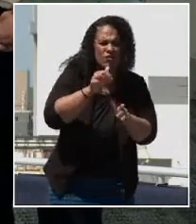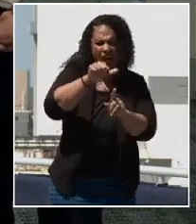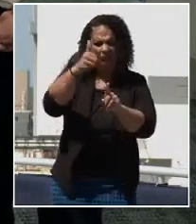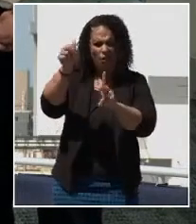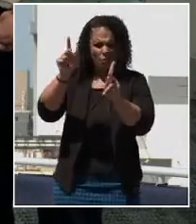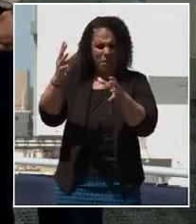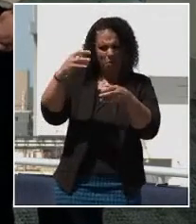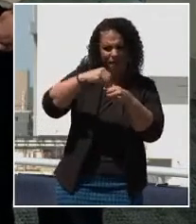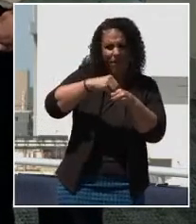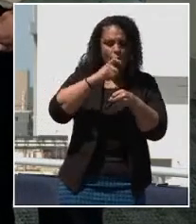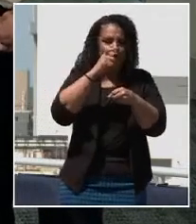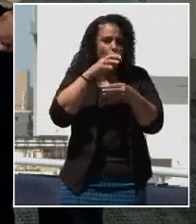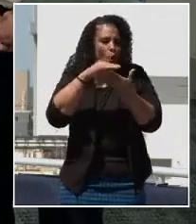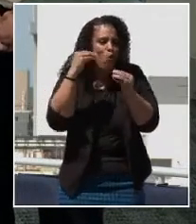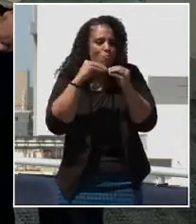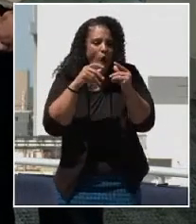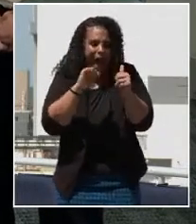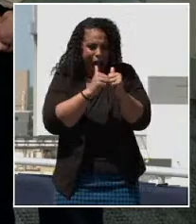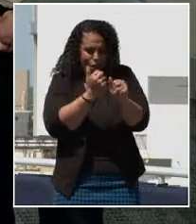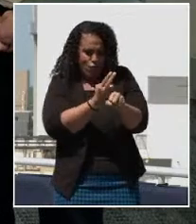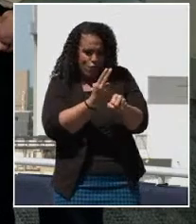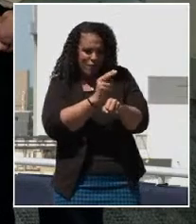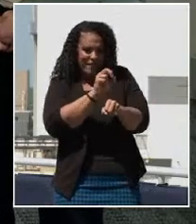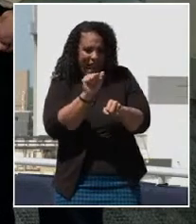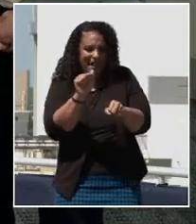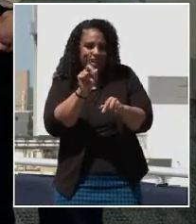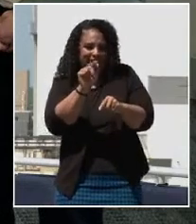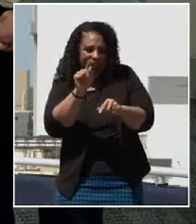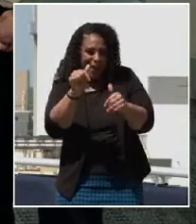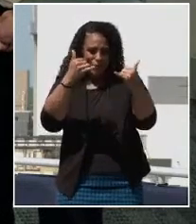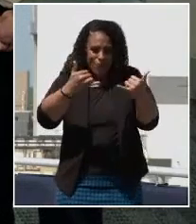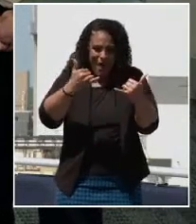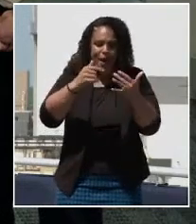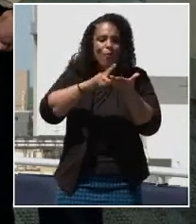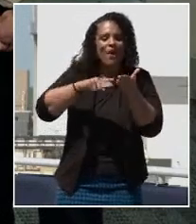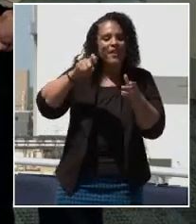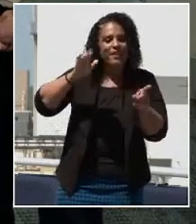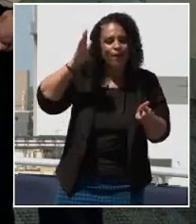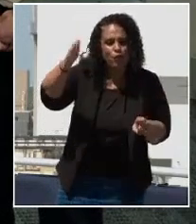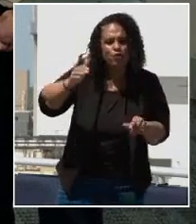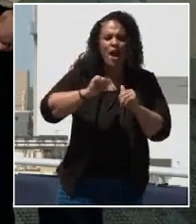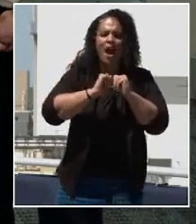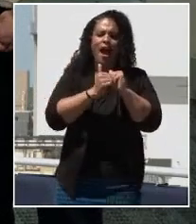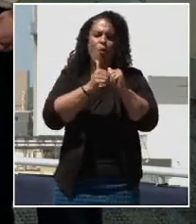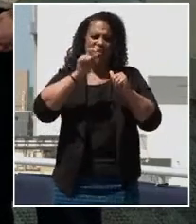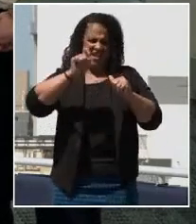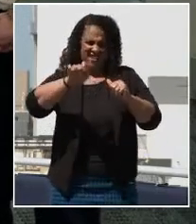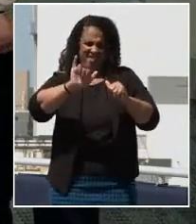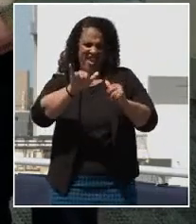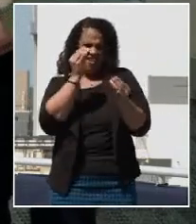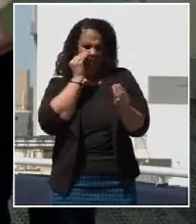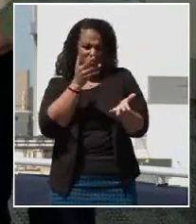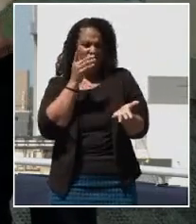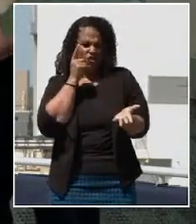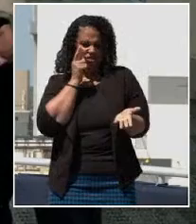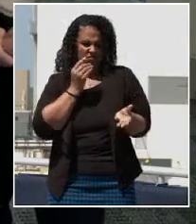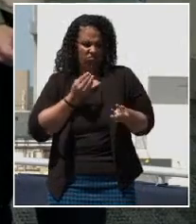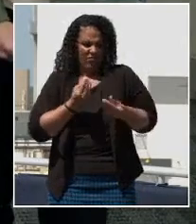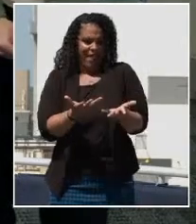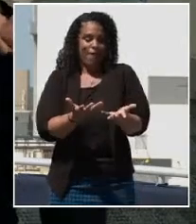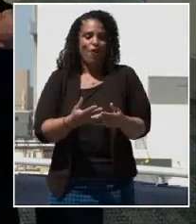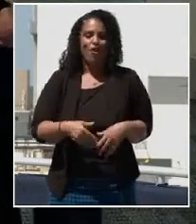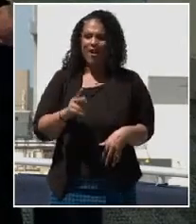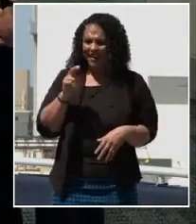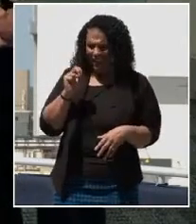players to learn more about how they use NASA data today what they need in the future and how they need that information delivered